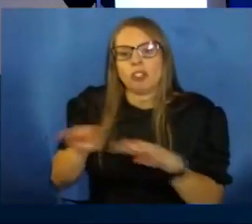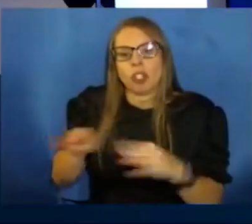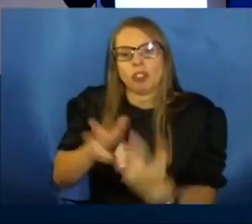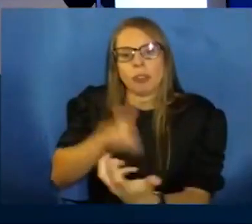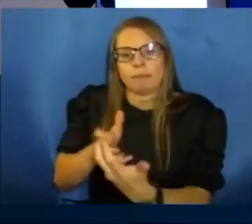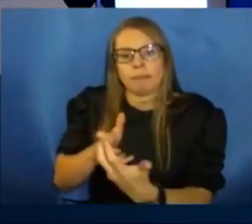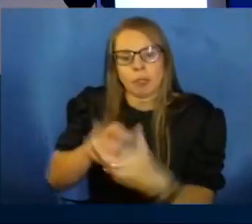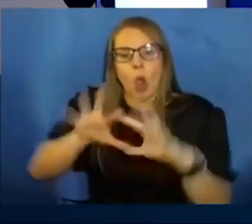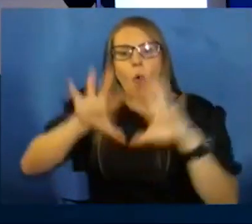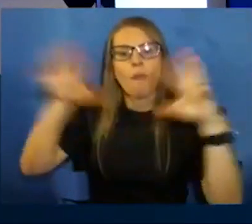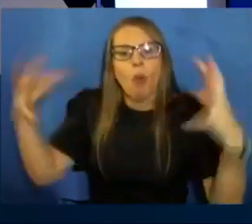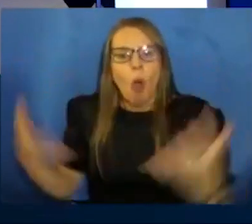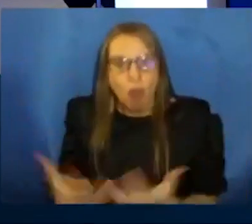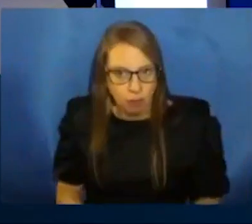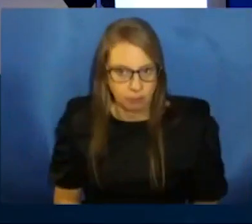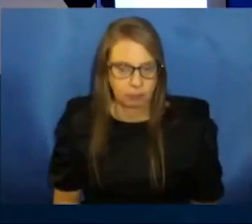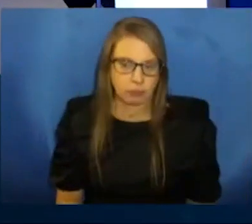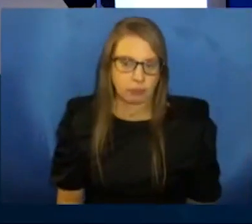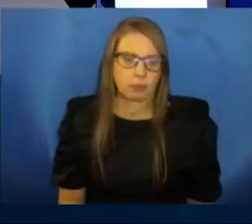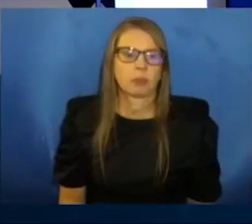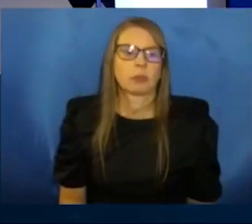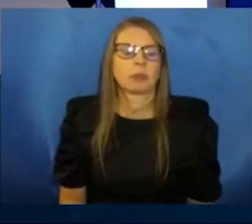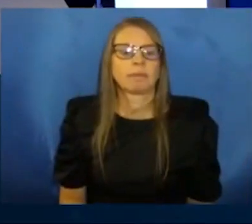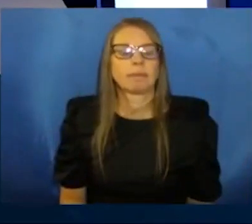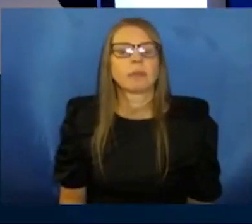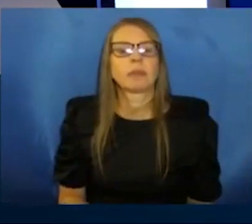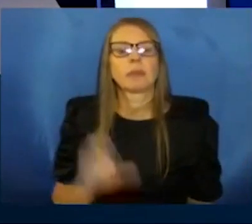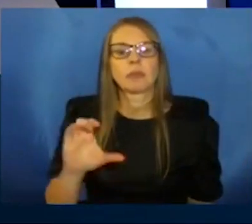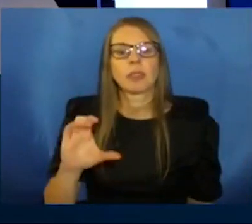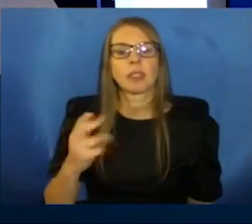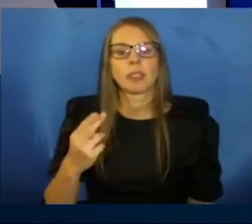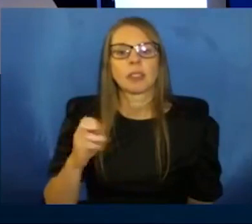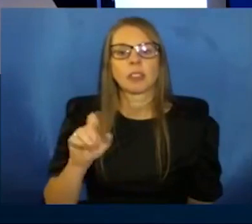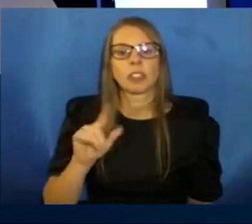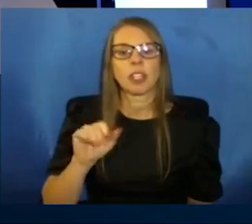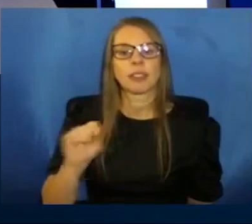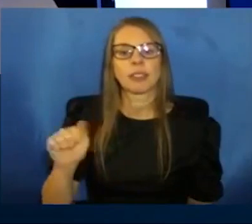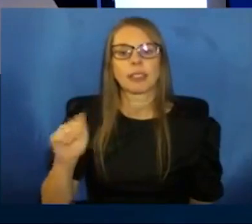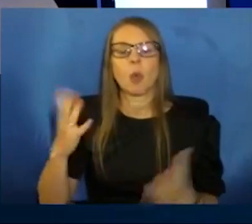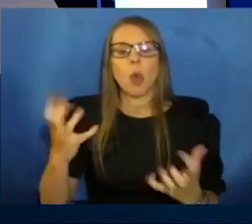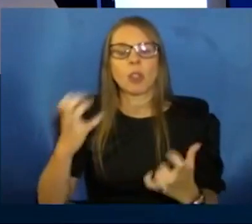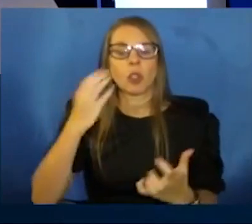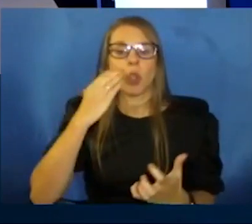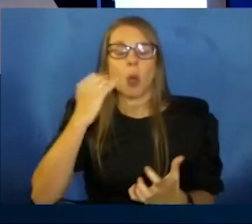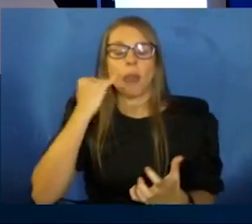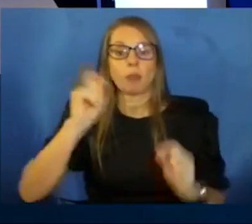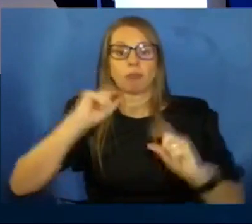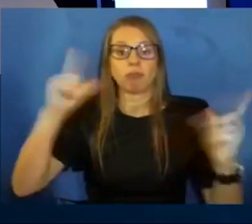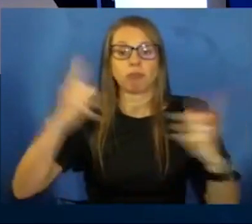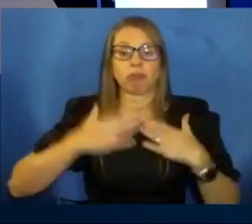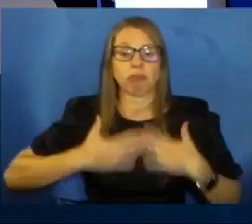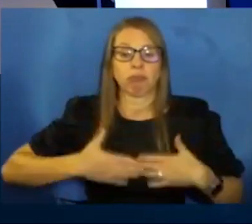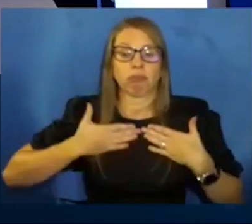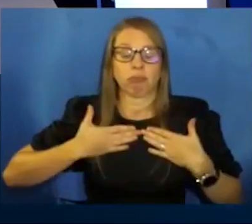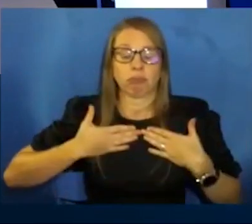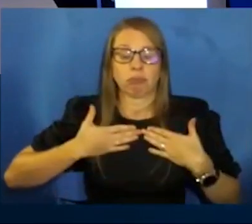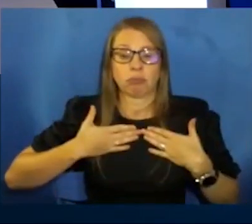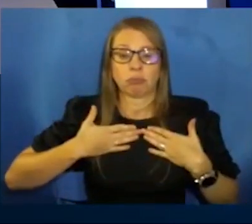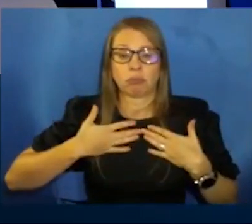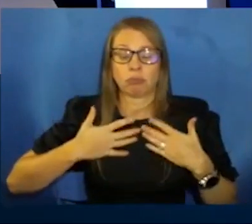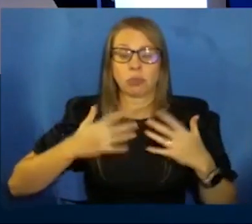experts of keeping kids safe, and they recommend masks and vaccines. And I think keep coming back to them. These are, 70,000